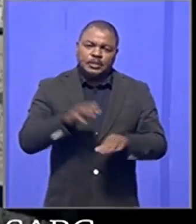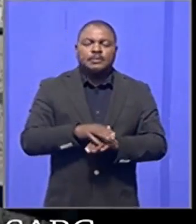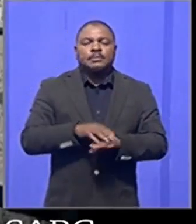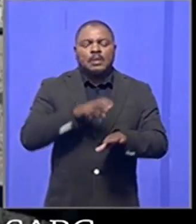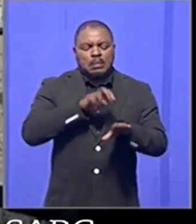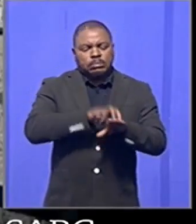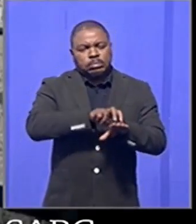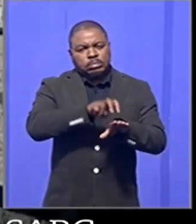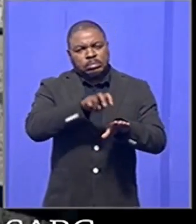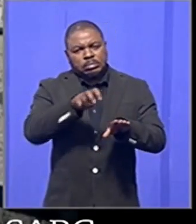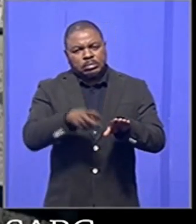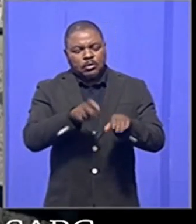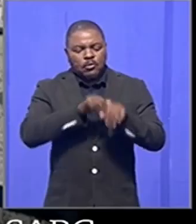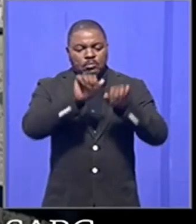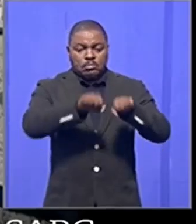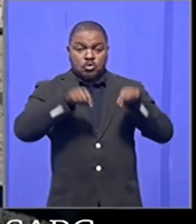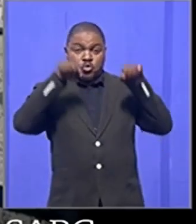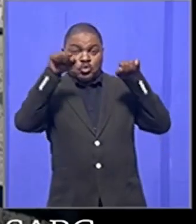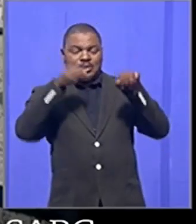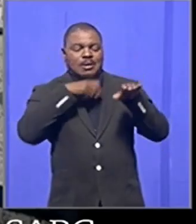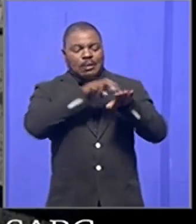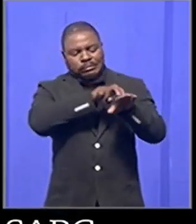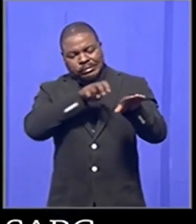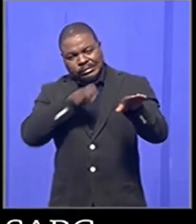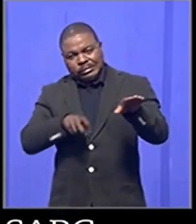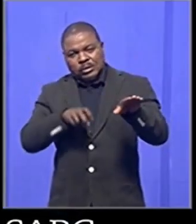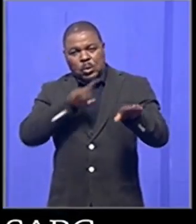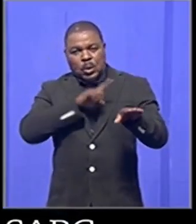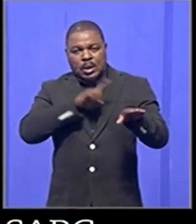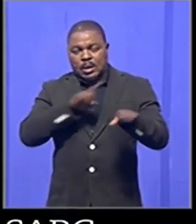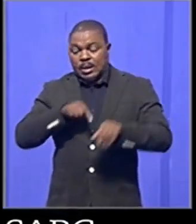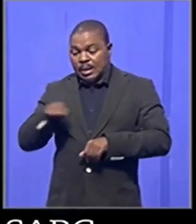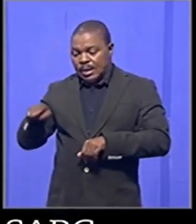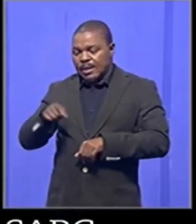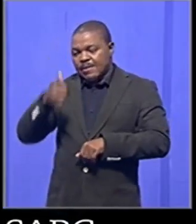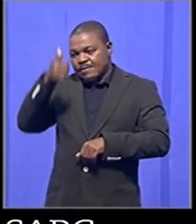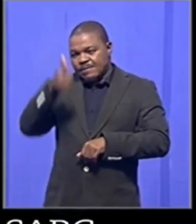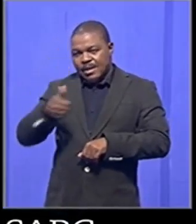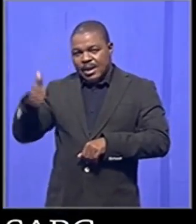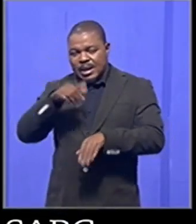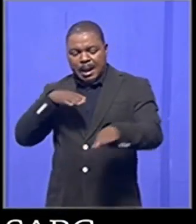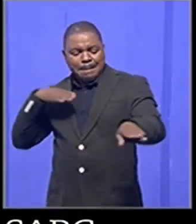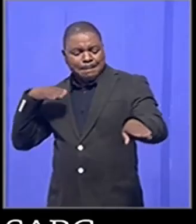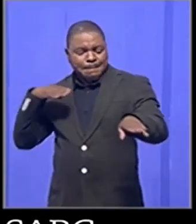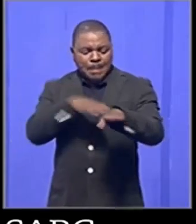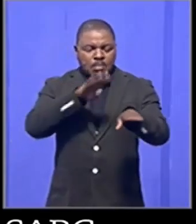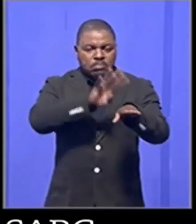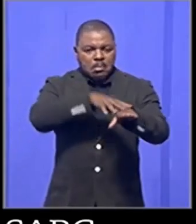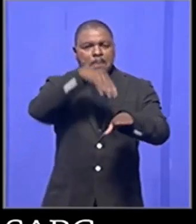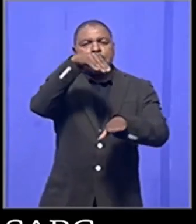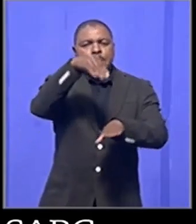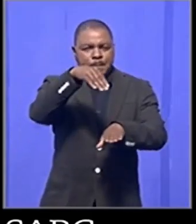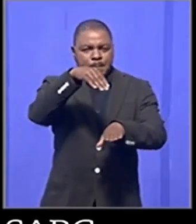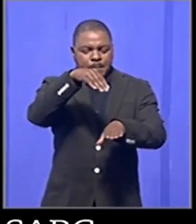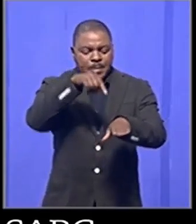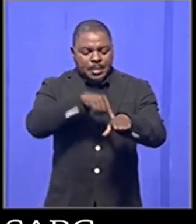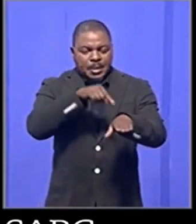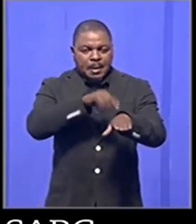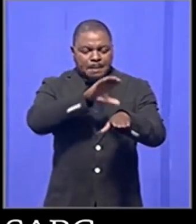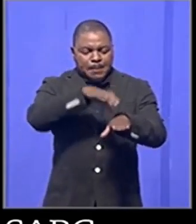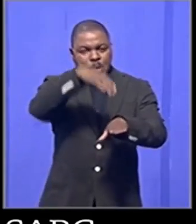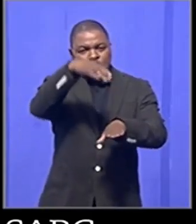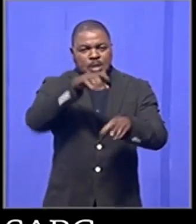the boot because when the van hit the car, the boot opened and it broke